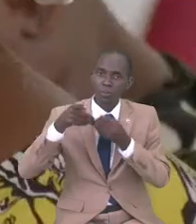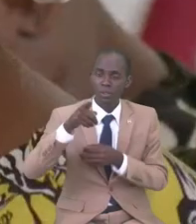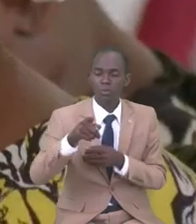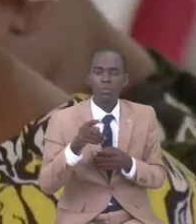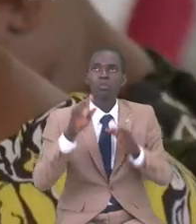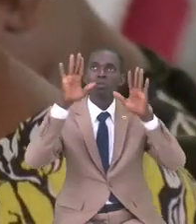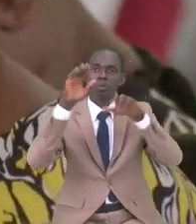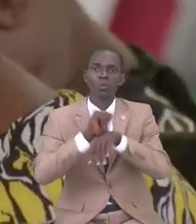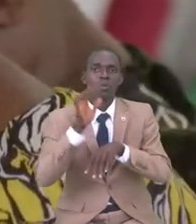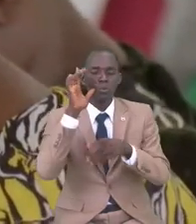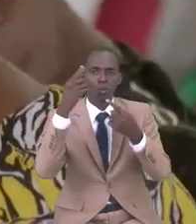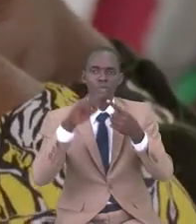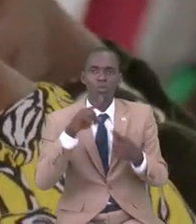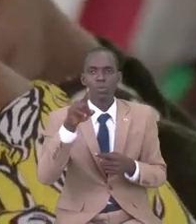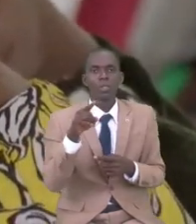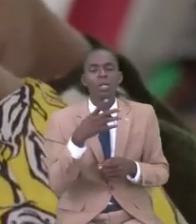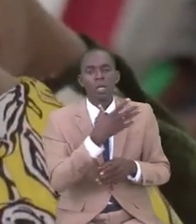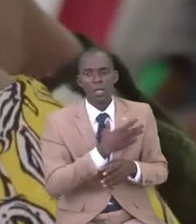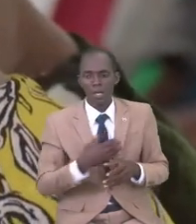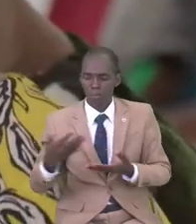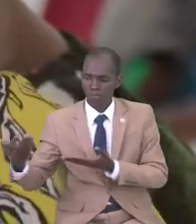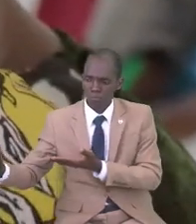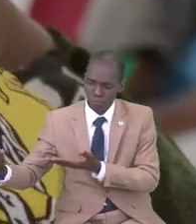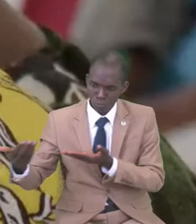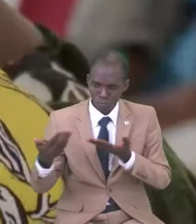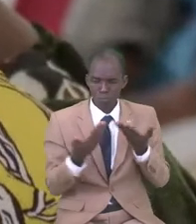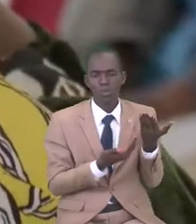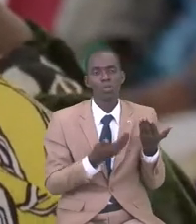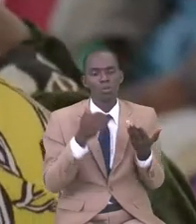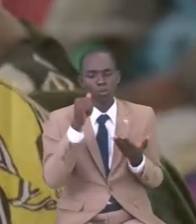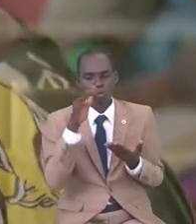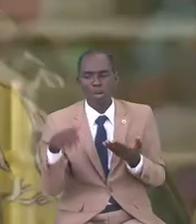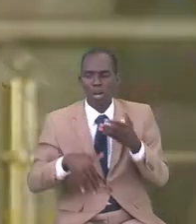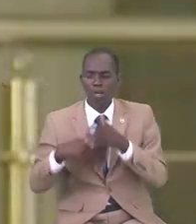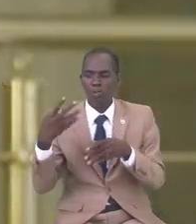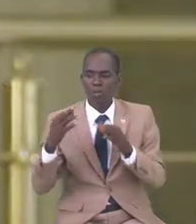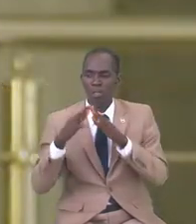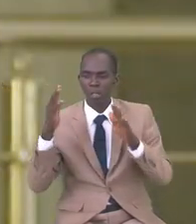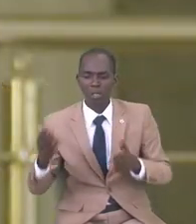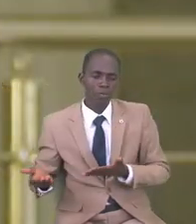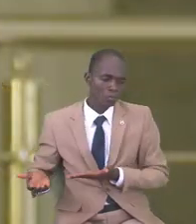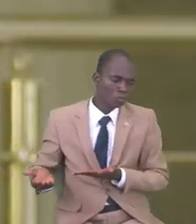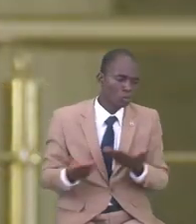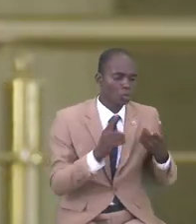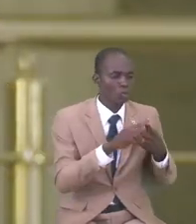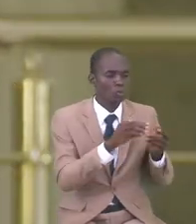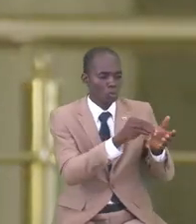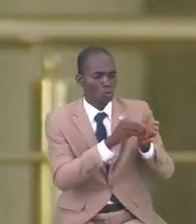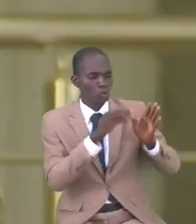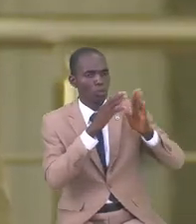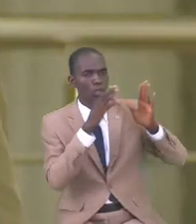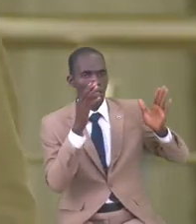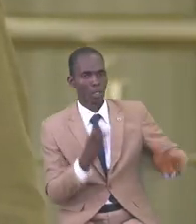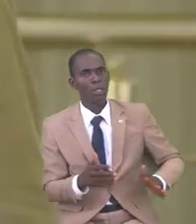it. And he took him out of her bosom and carried him up into a loft, and where